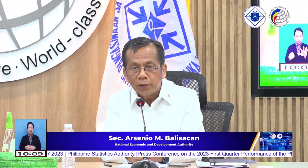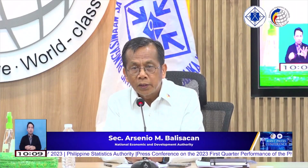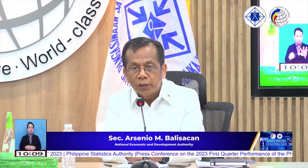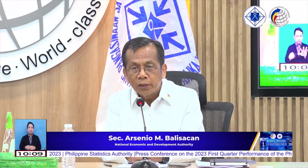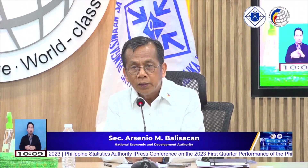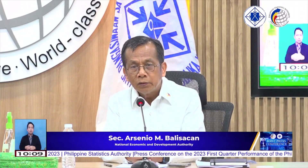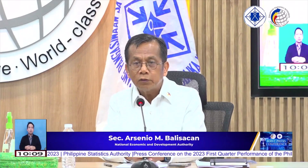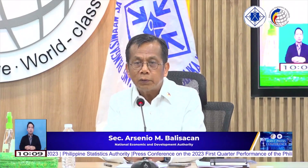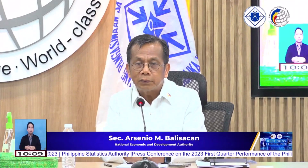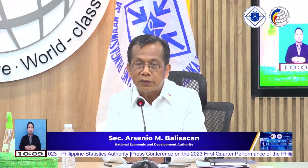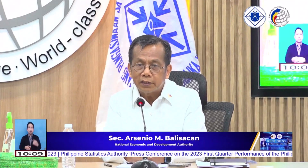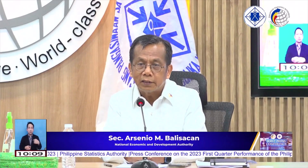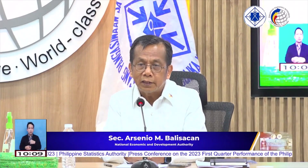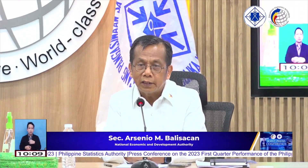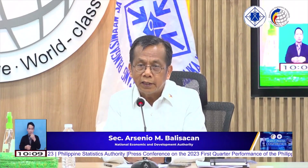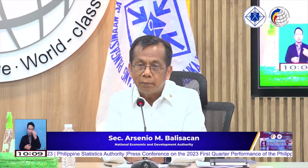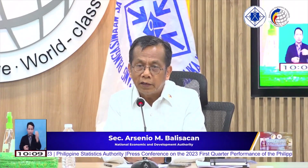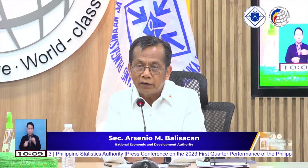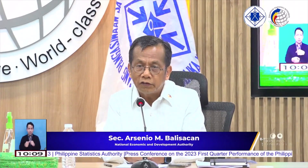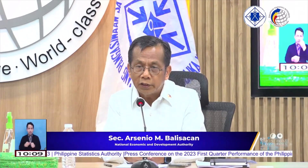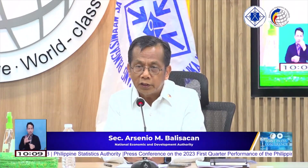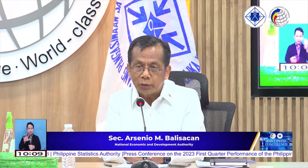to 3.5% in